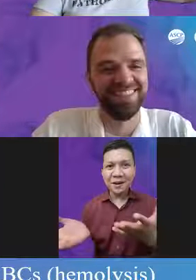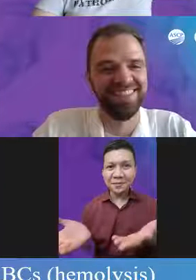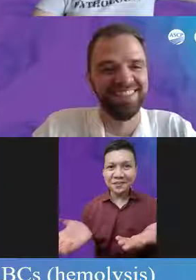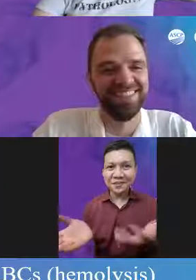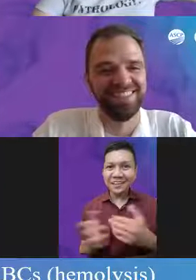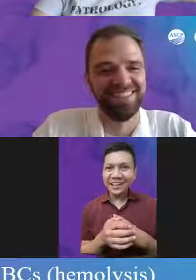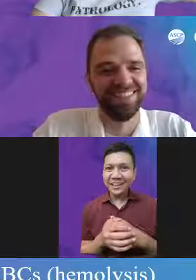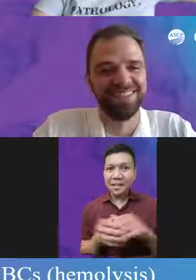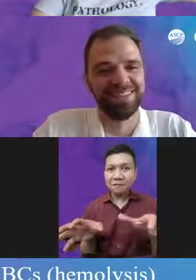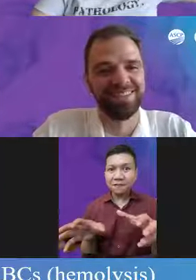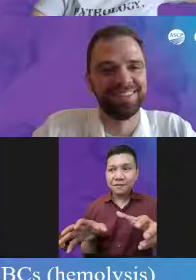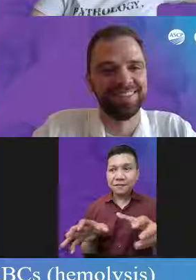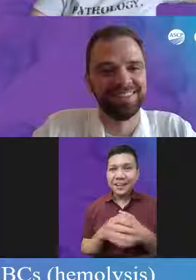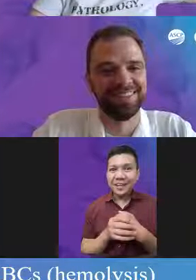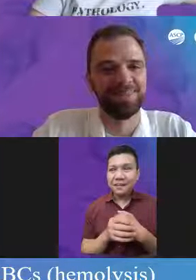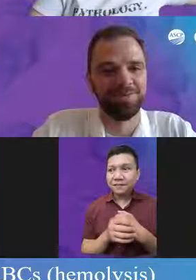airport security.